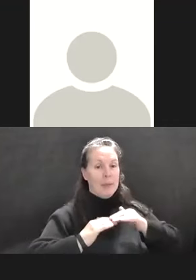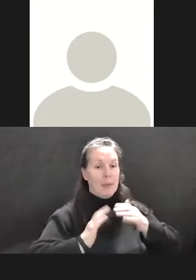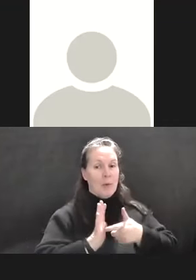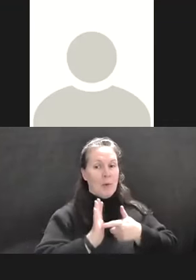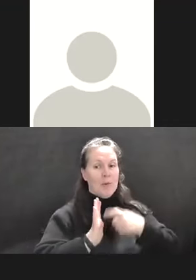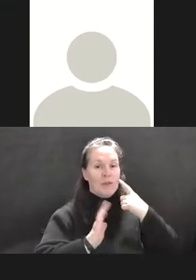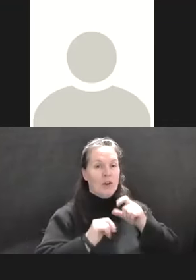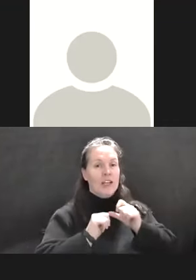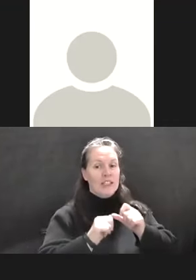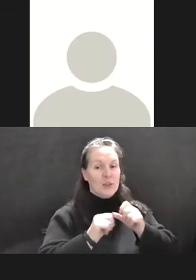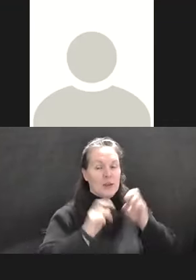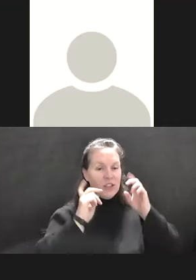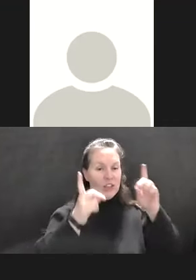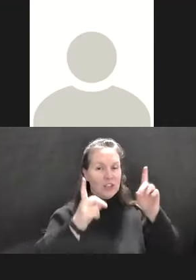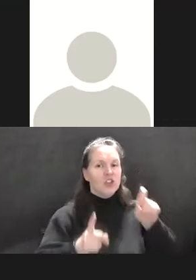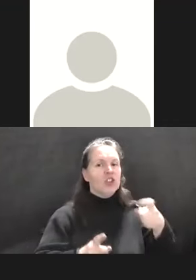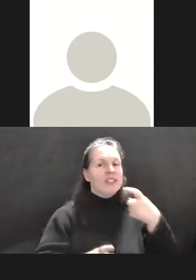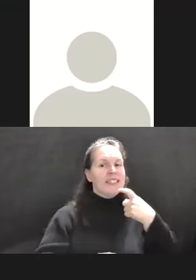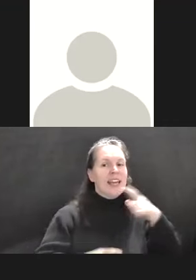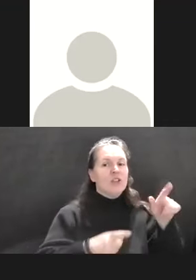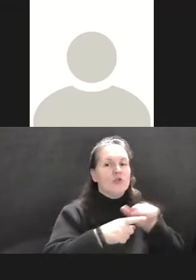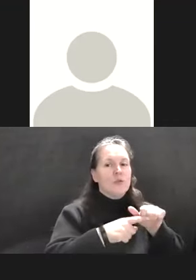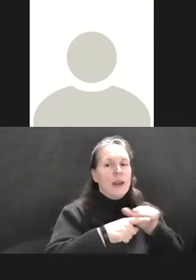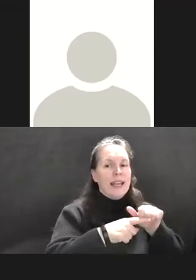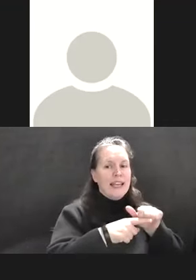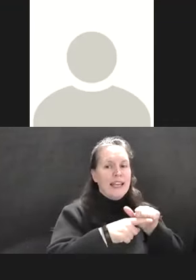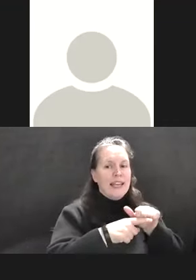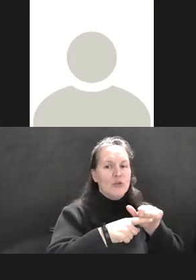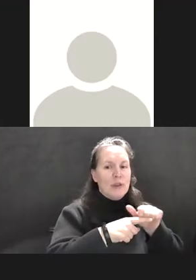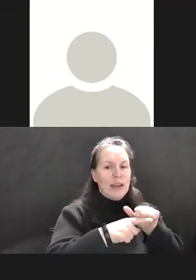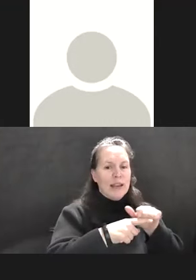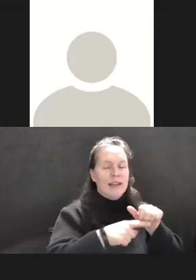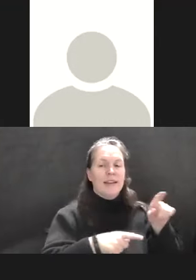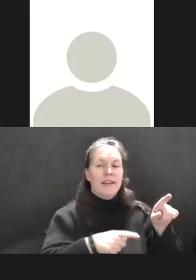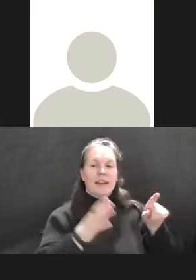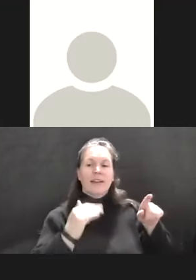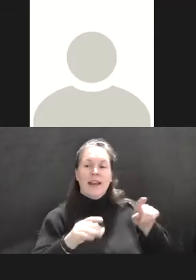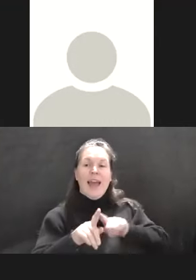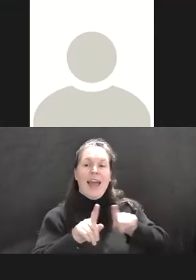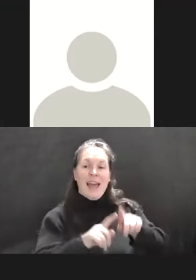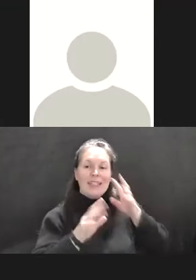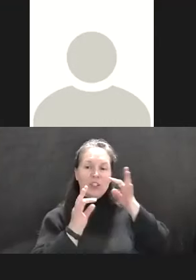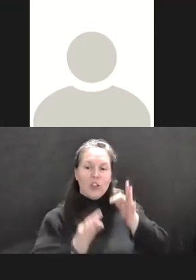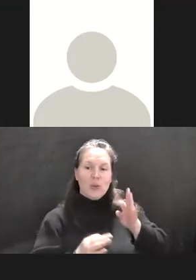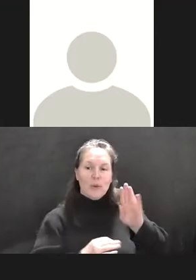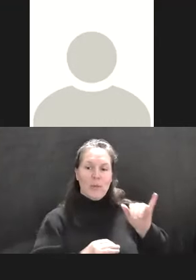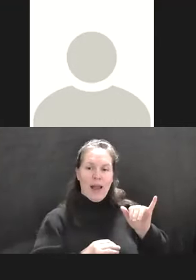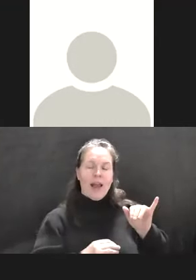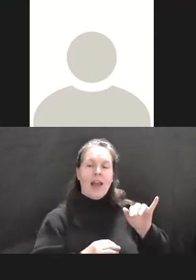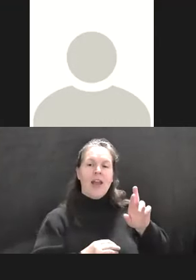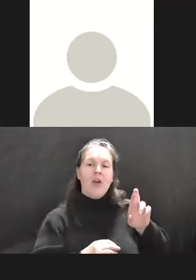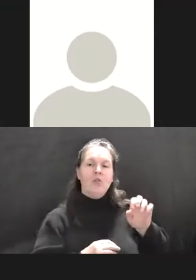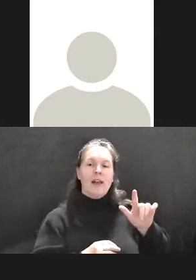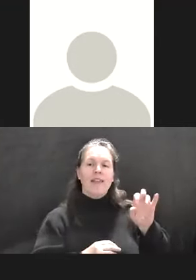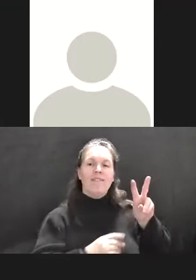continuing education. I think it should be training. And then I wonder if you want the words as determined by the relevant health